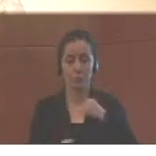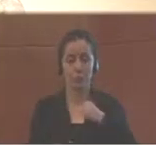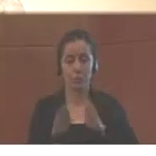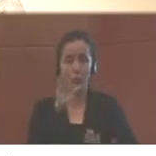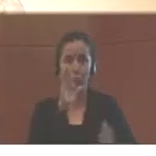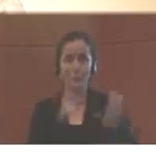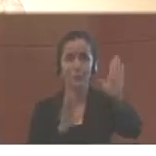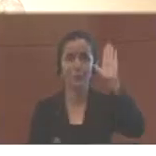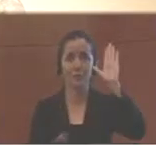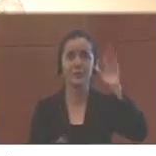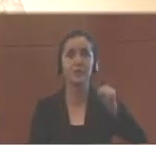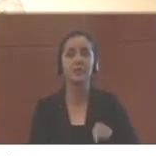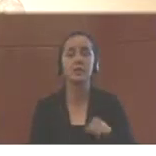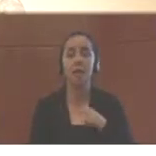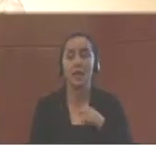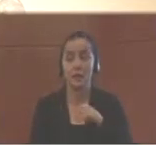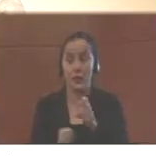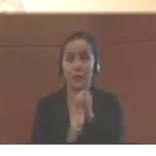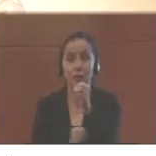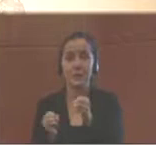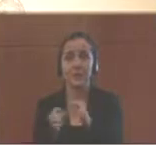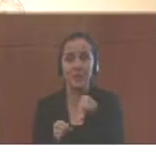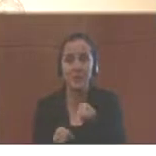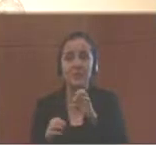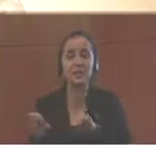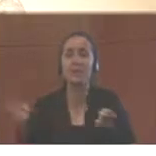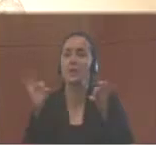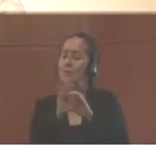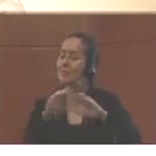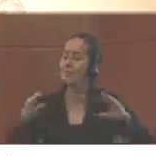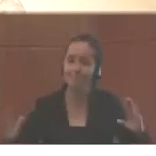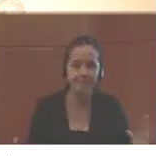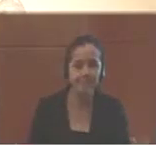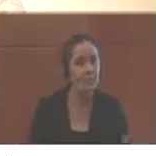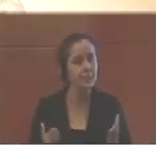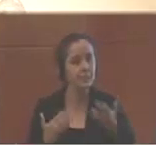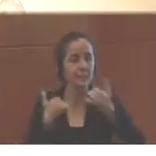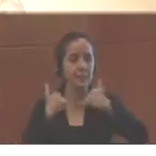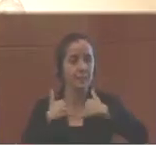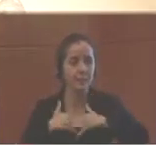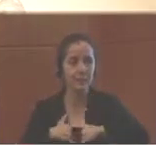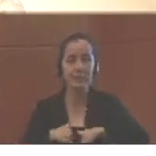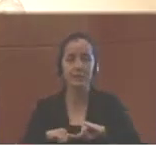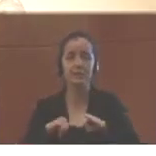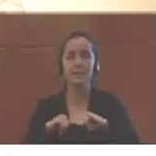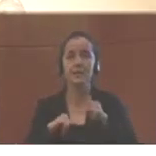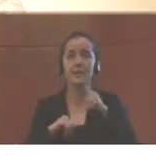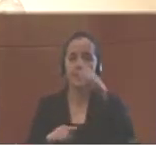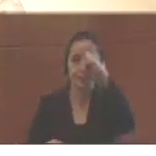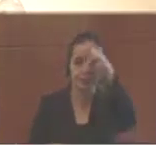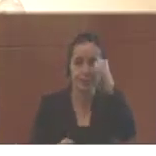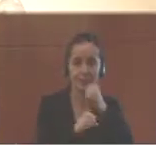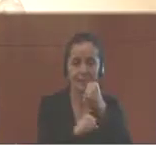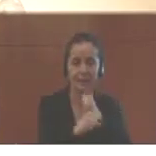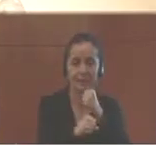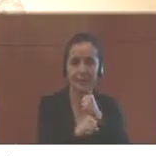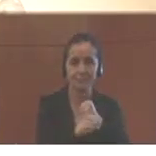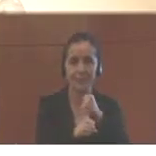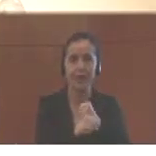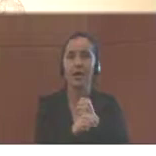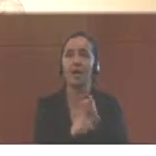And my commitment, the commitment of our office, is to